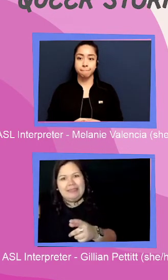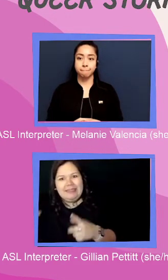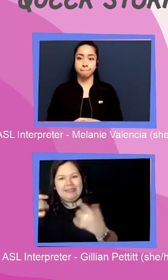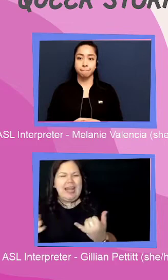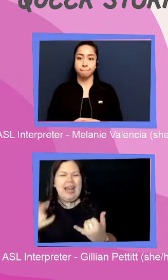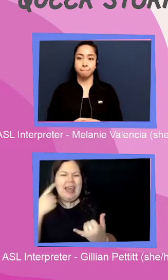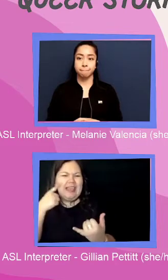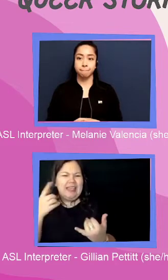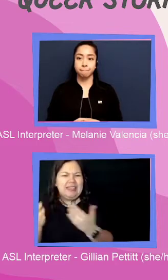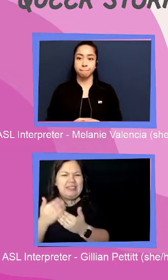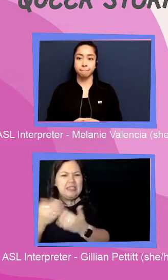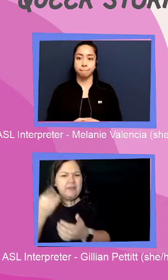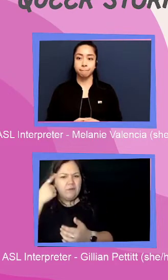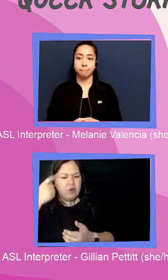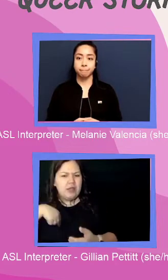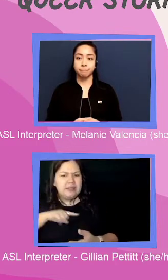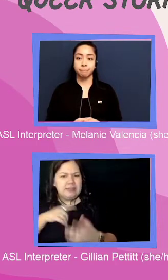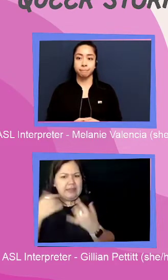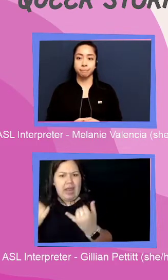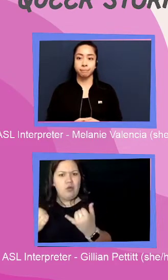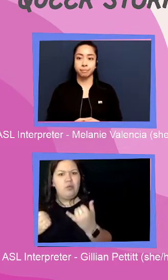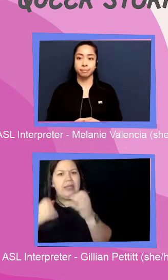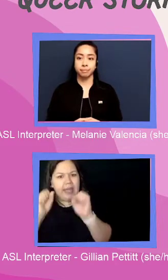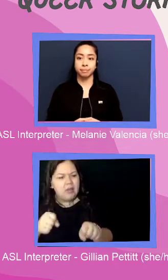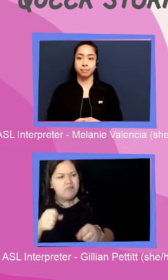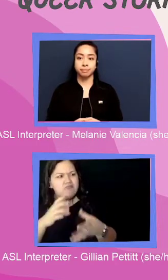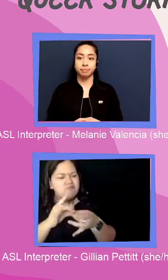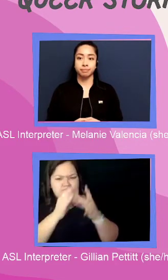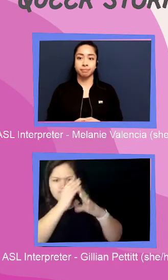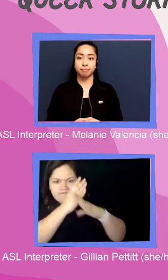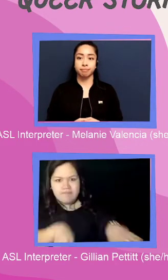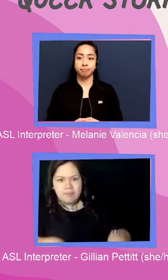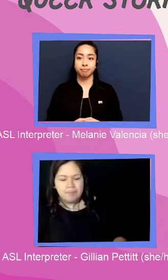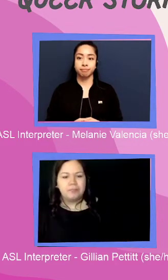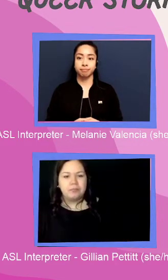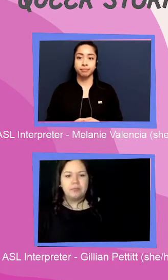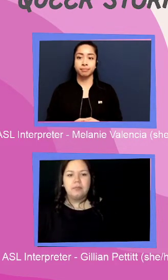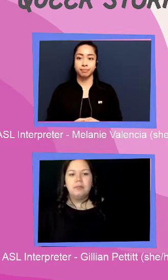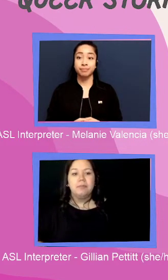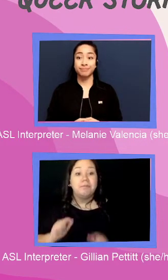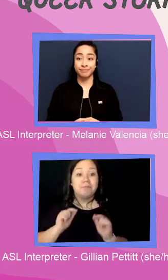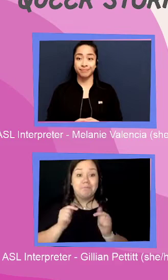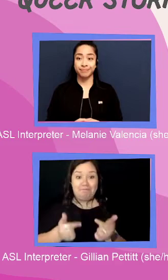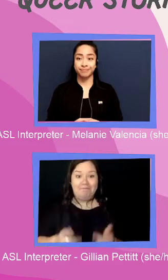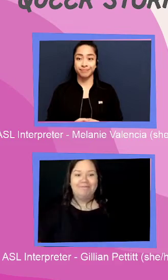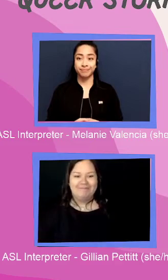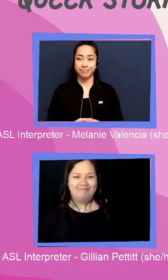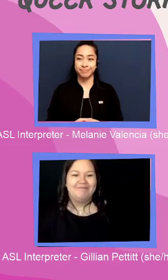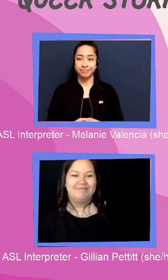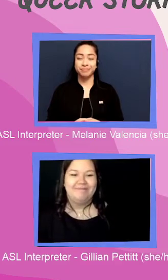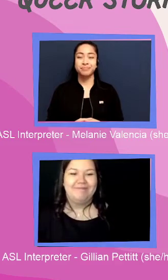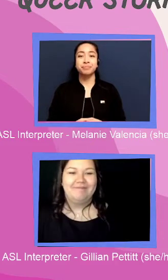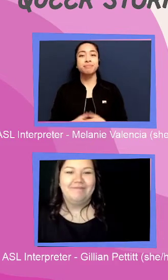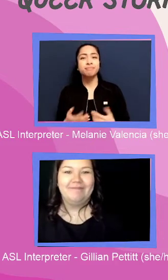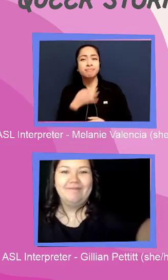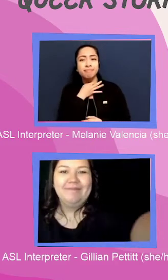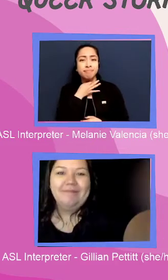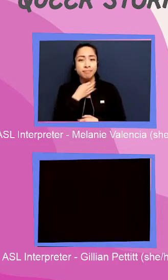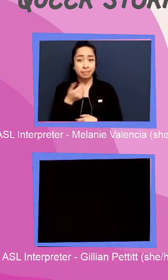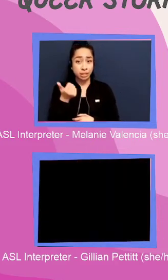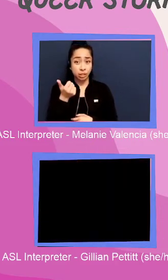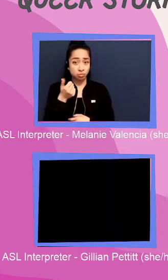them. Yeah. Do you have any advice for any viewers out there who want